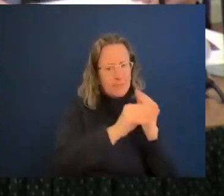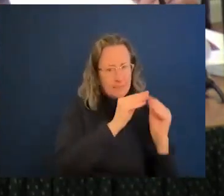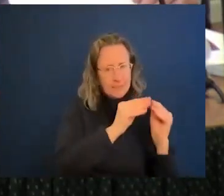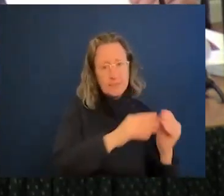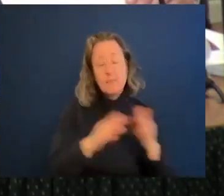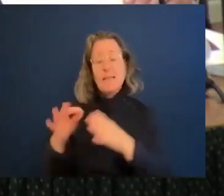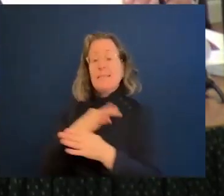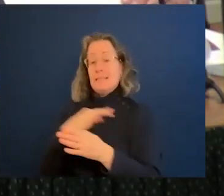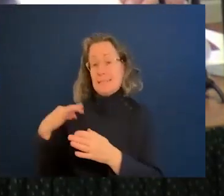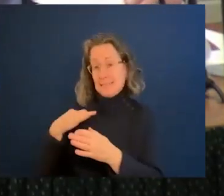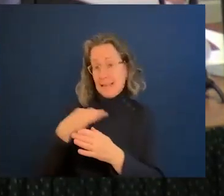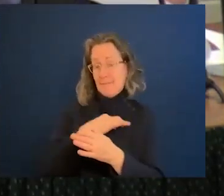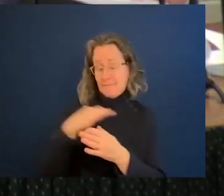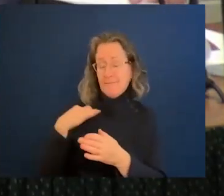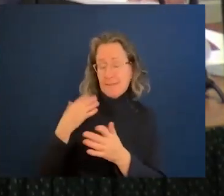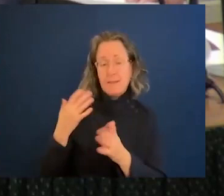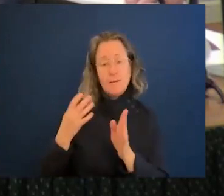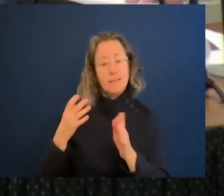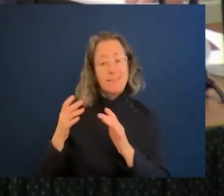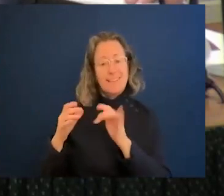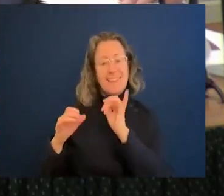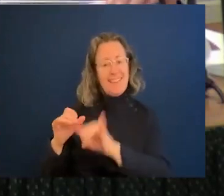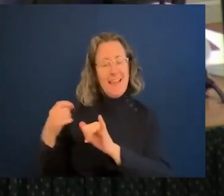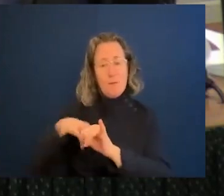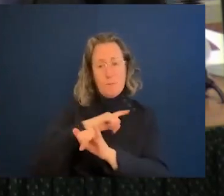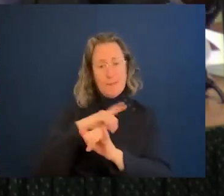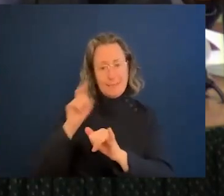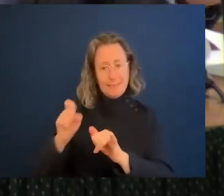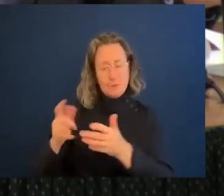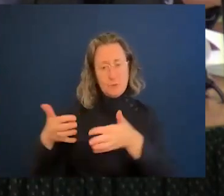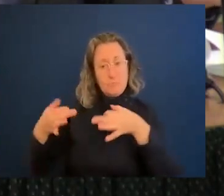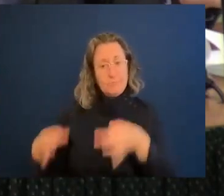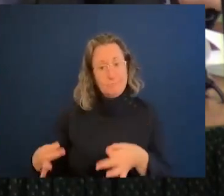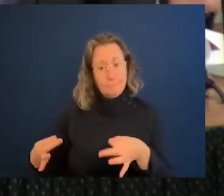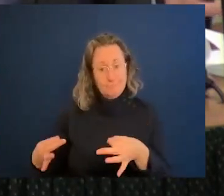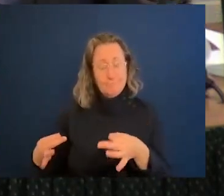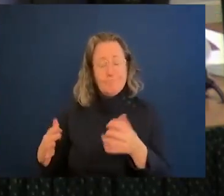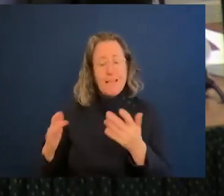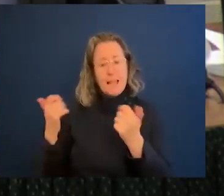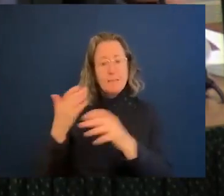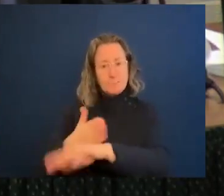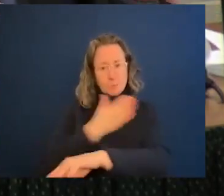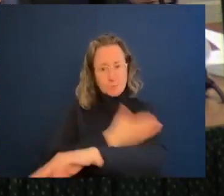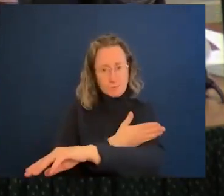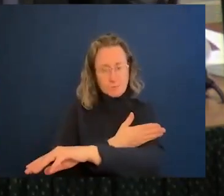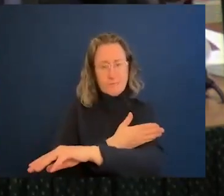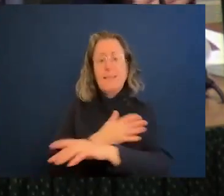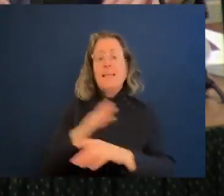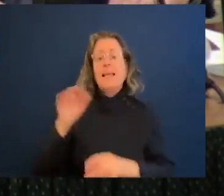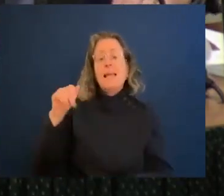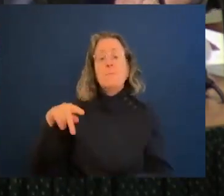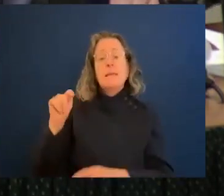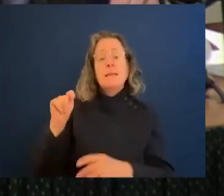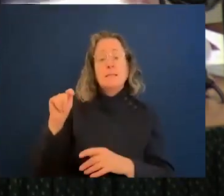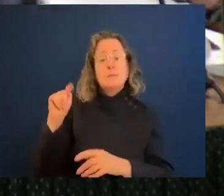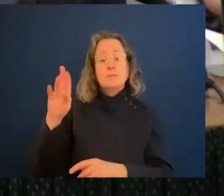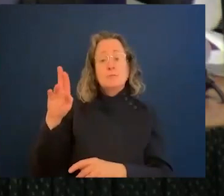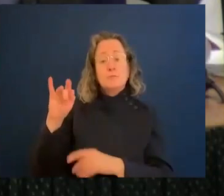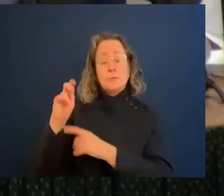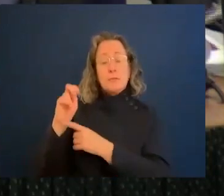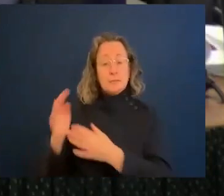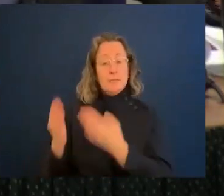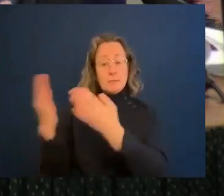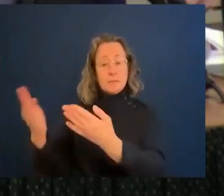what um what Triton told us was we really need to take the information that they provided in that report and kind of make it our own